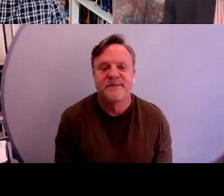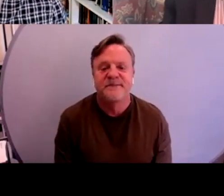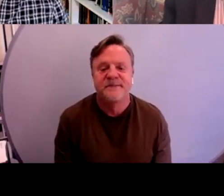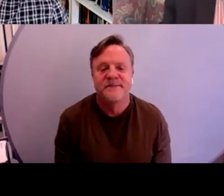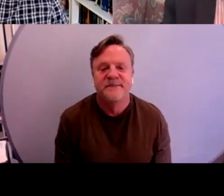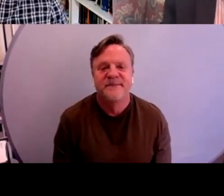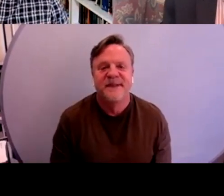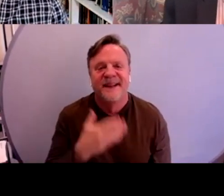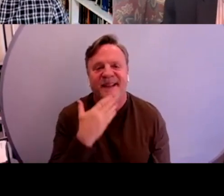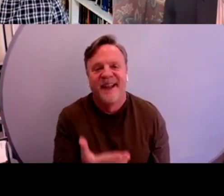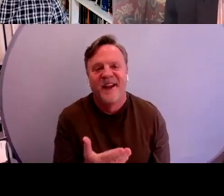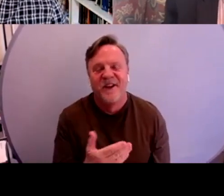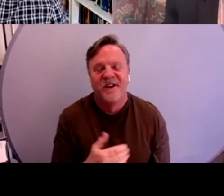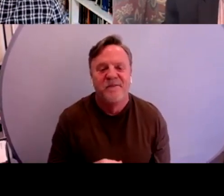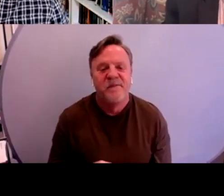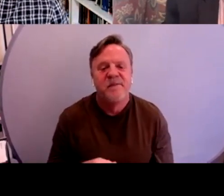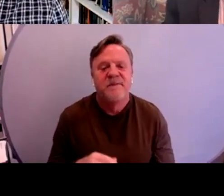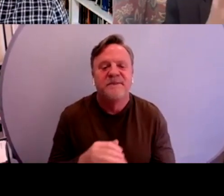Thank you.